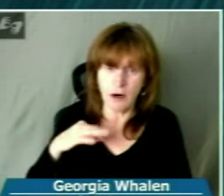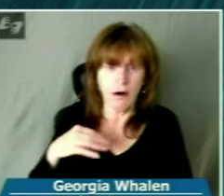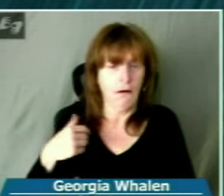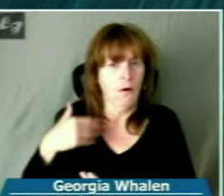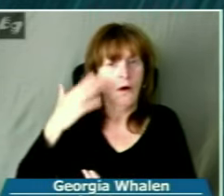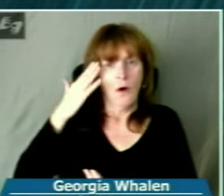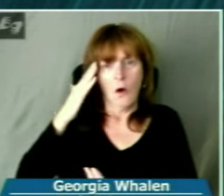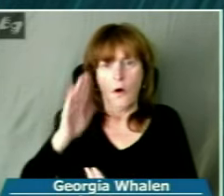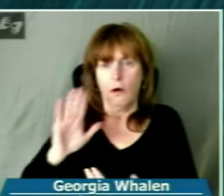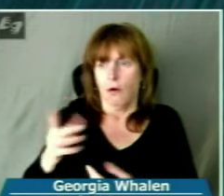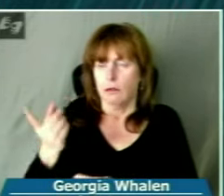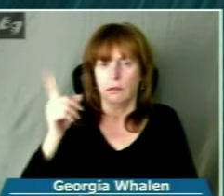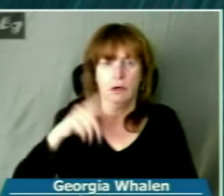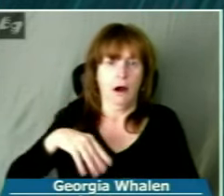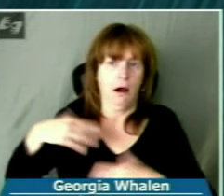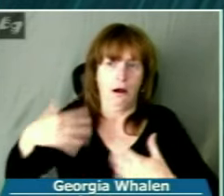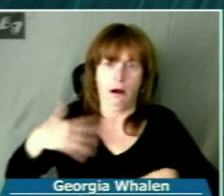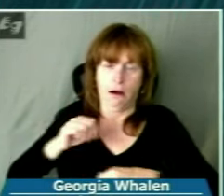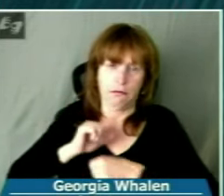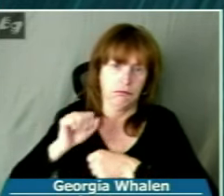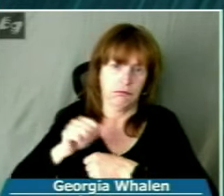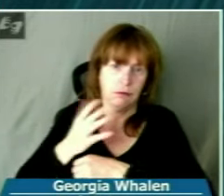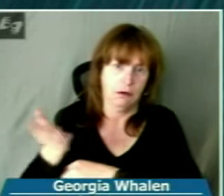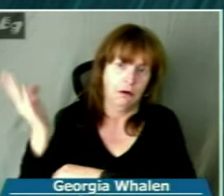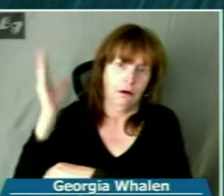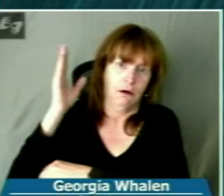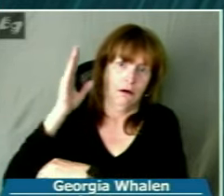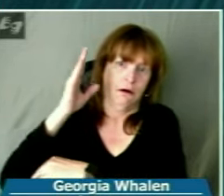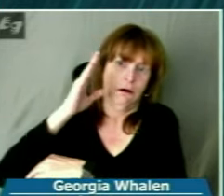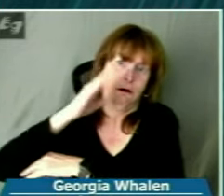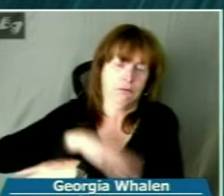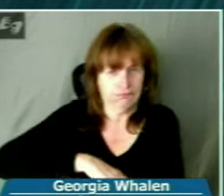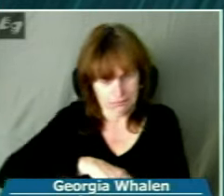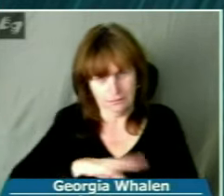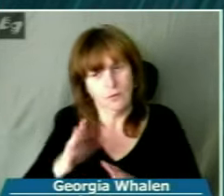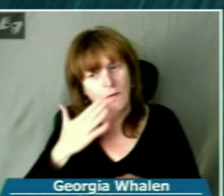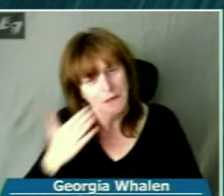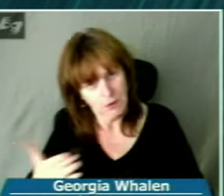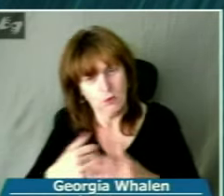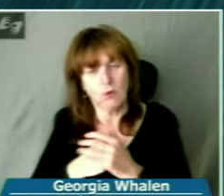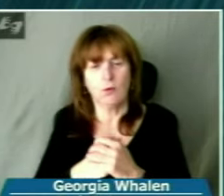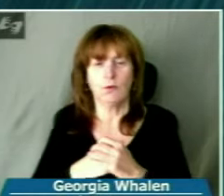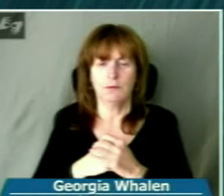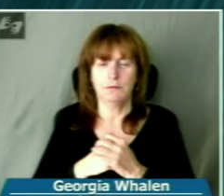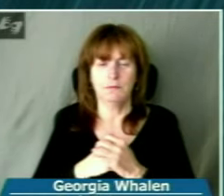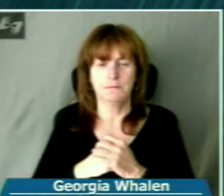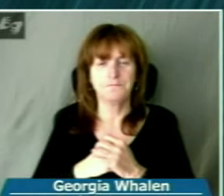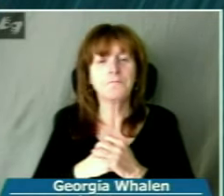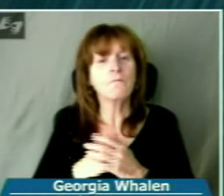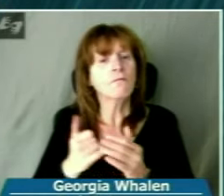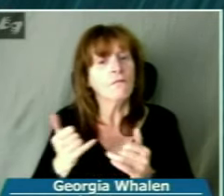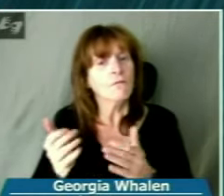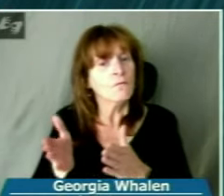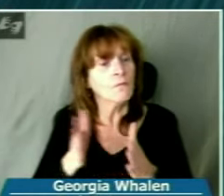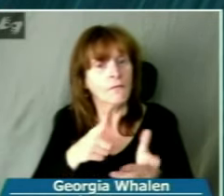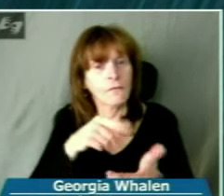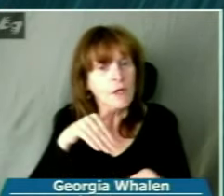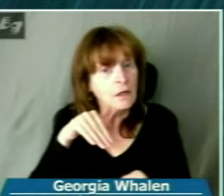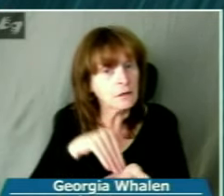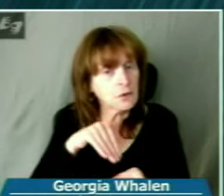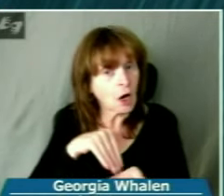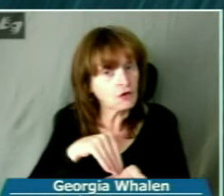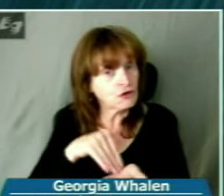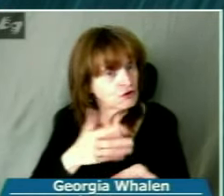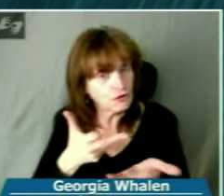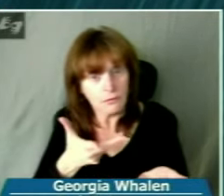for you. So if you can hold in for us for one more hour, that'd be great. We're gonna head on over to Dr. Richardson now. And Doctor, as we typically do to start